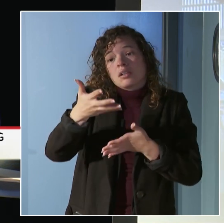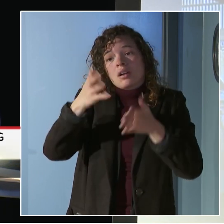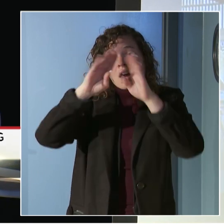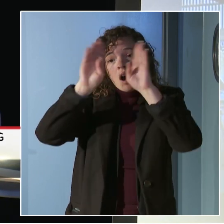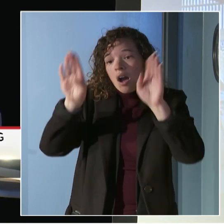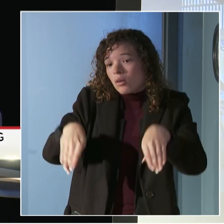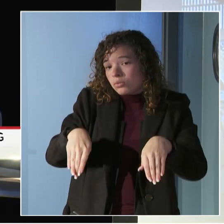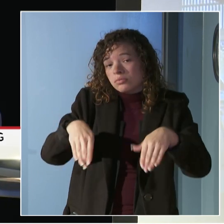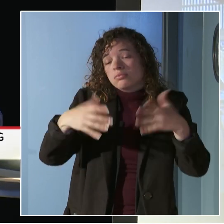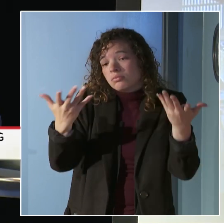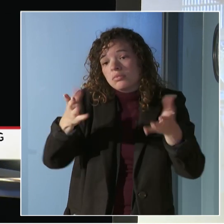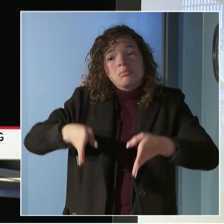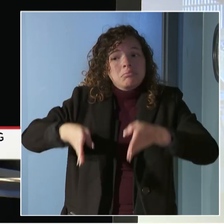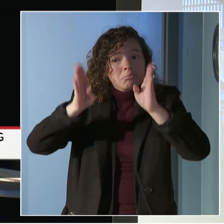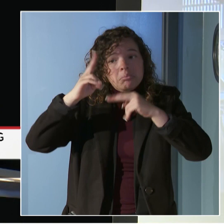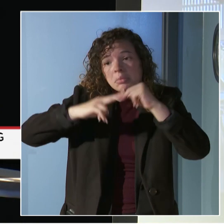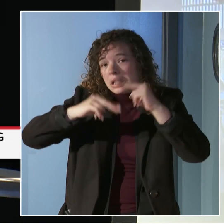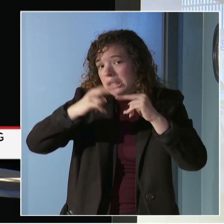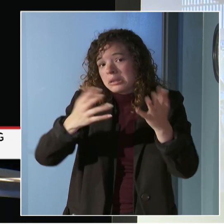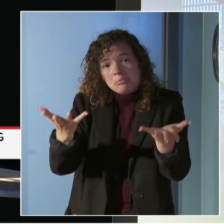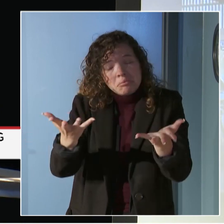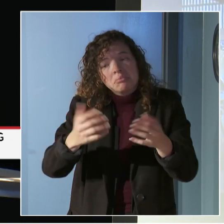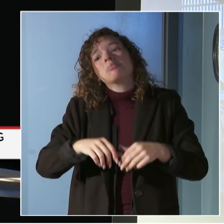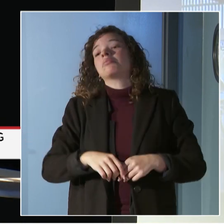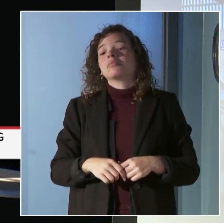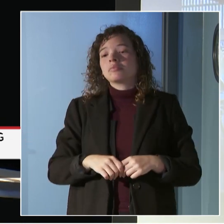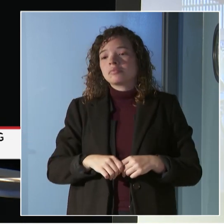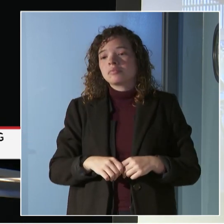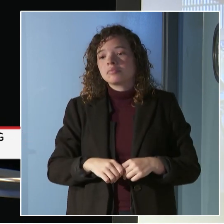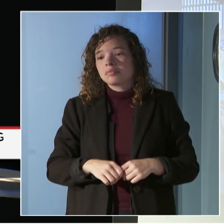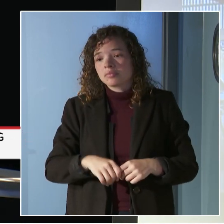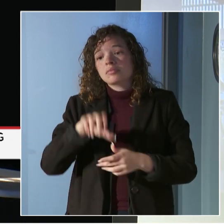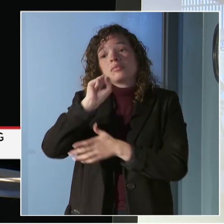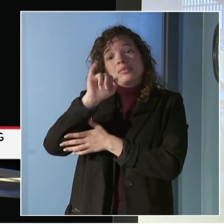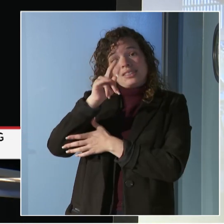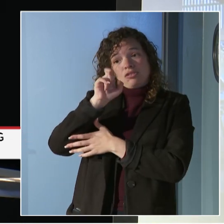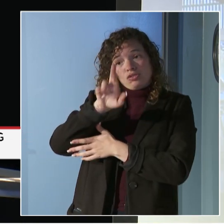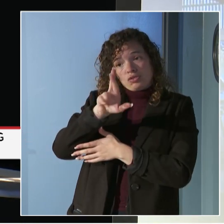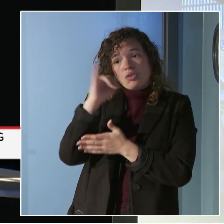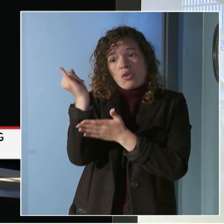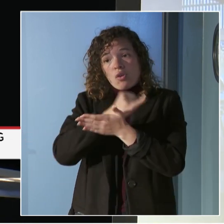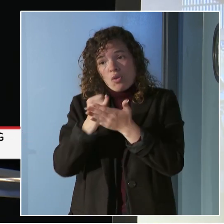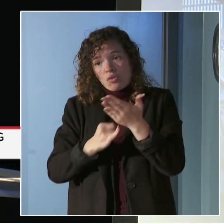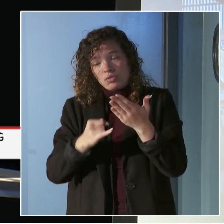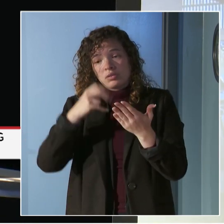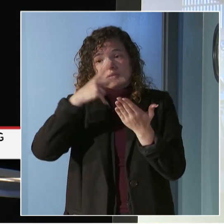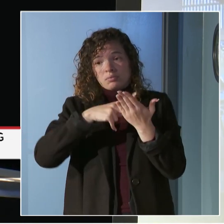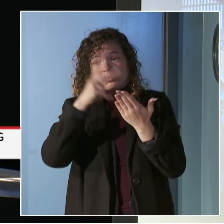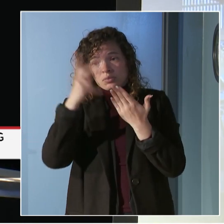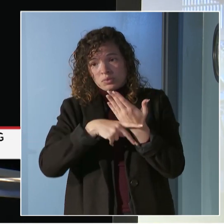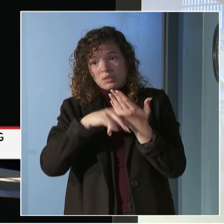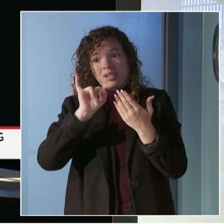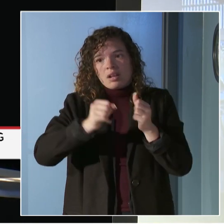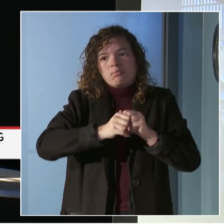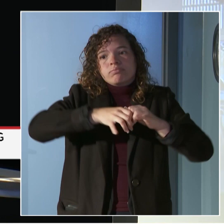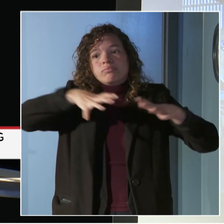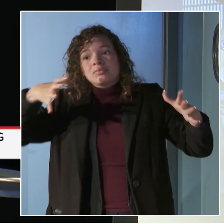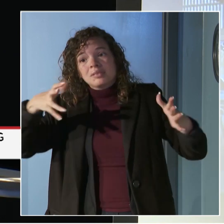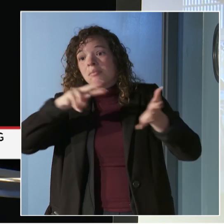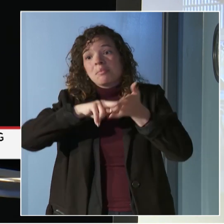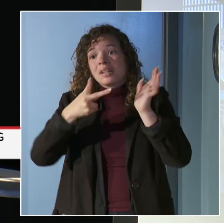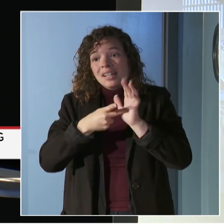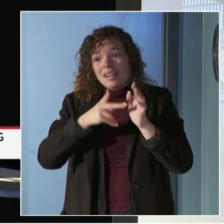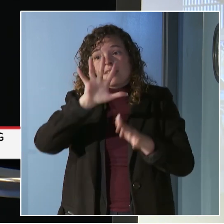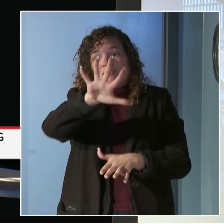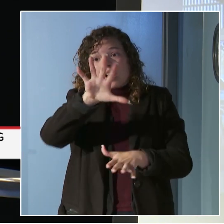Door. In the expanded space, Sitar's arts education programs will reach 500 more school-age students. And